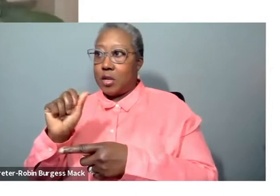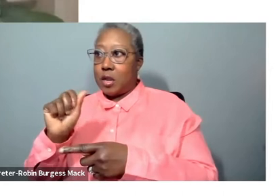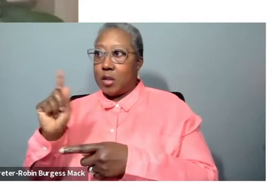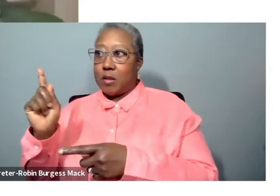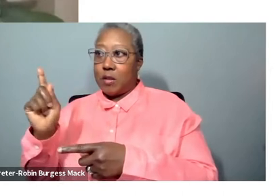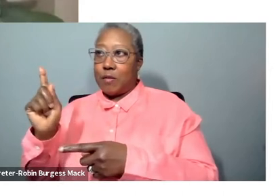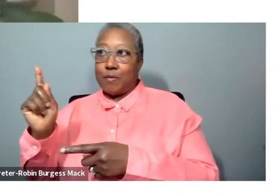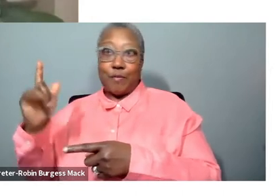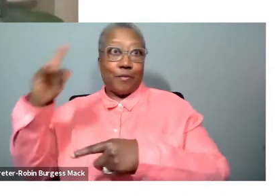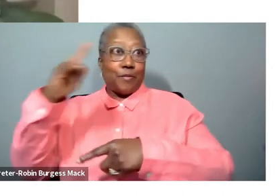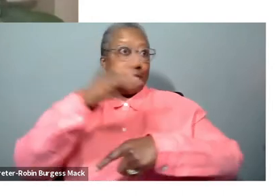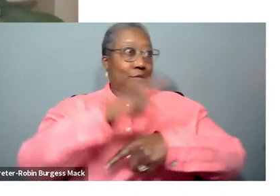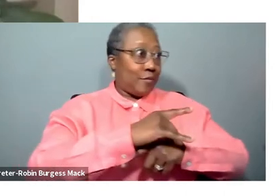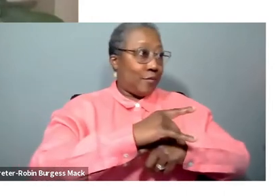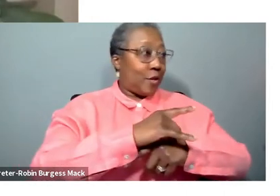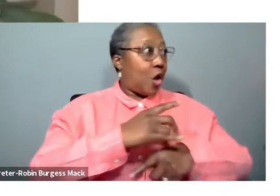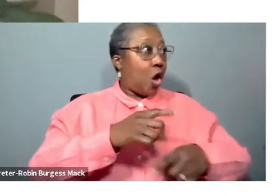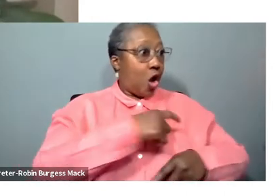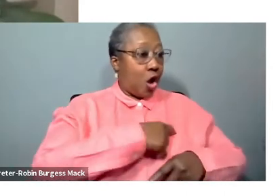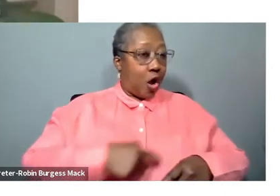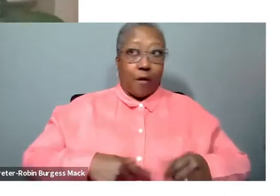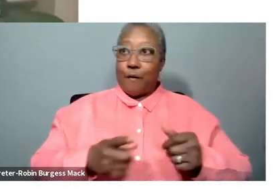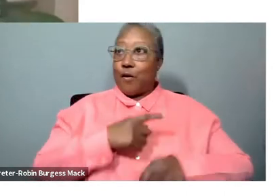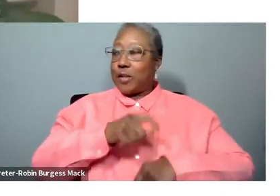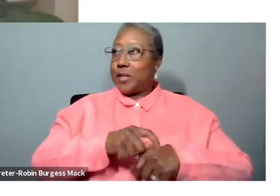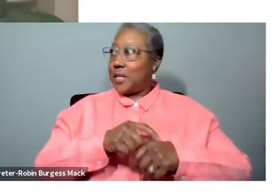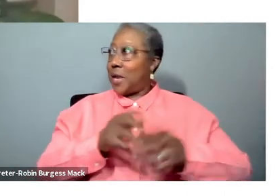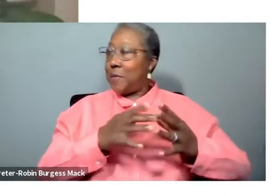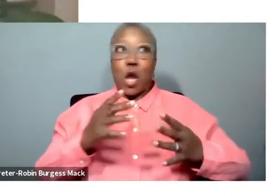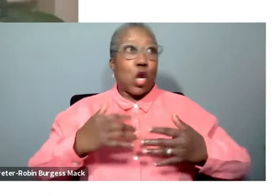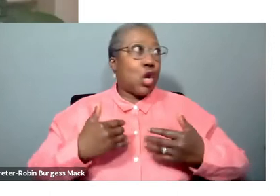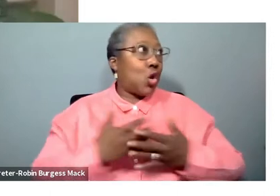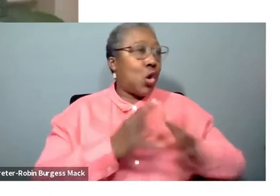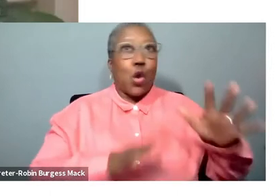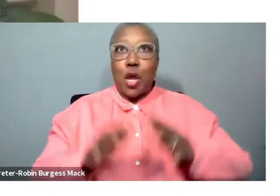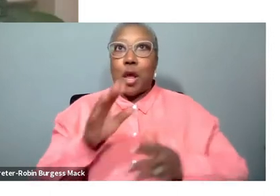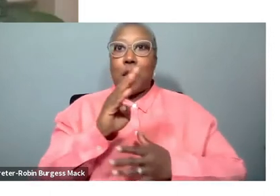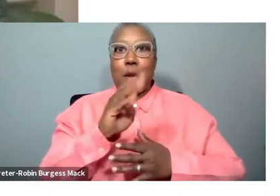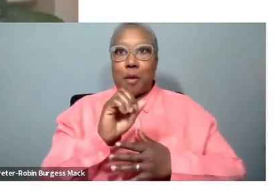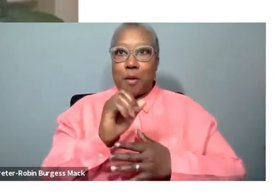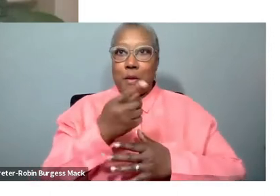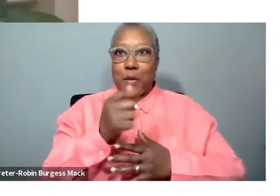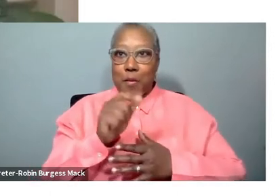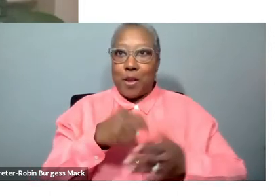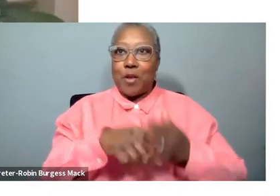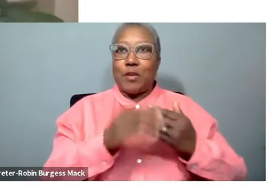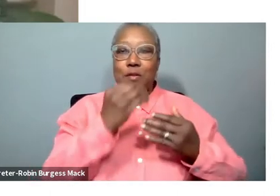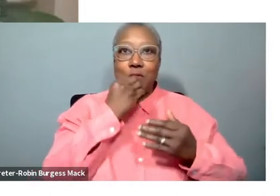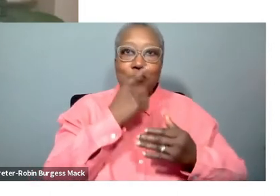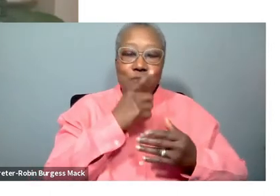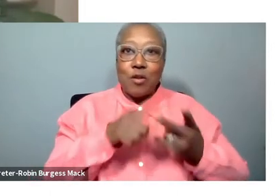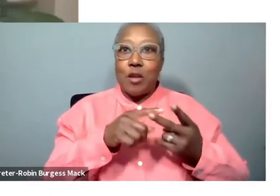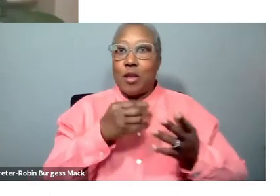was my first time in America. Everything was new, from bagels in the dining hall to buying